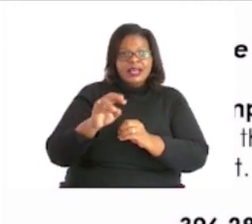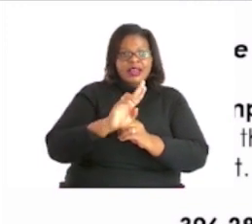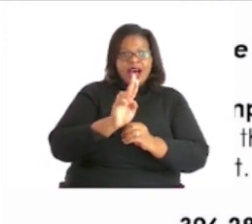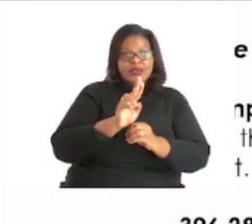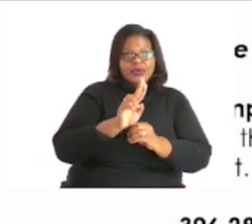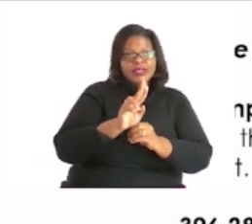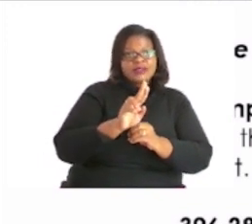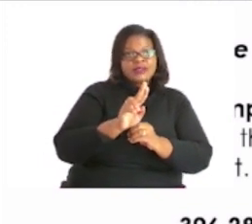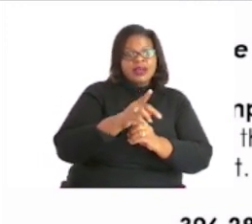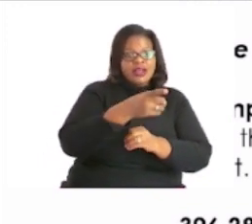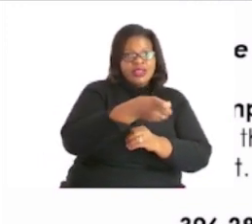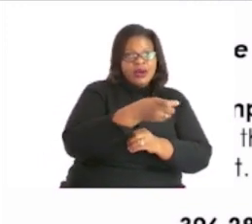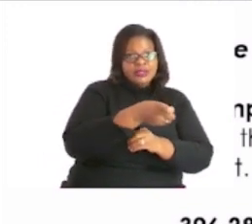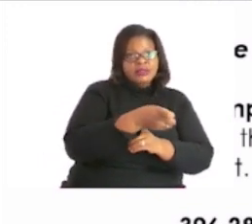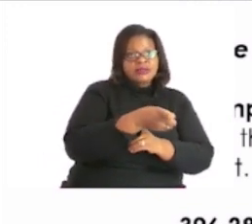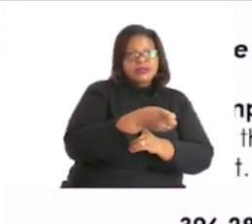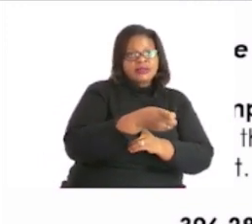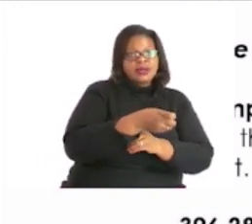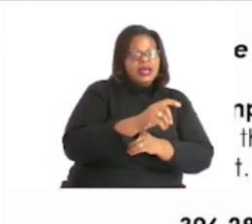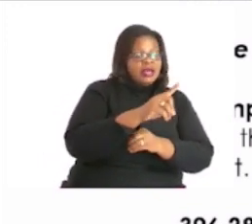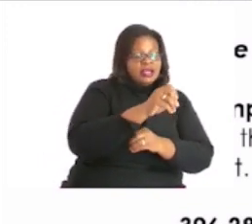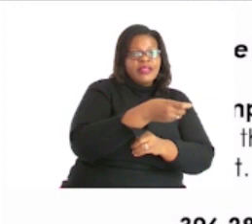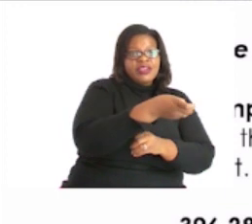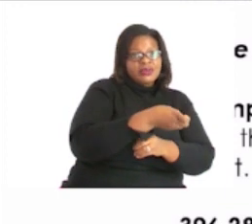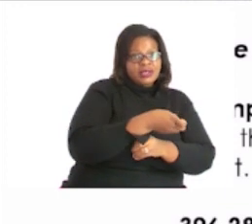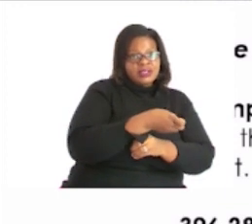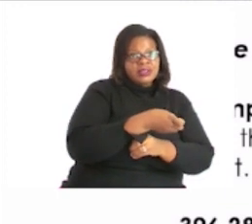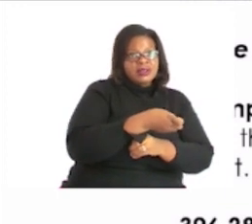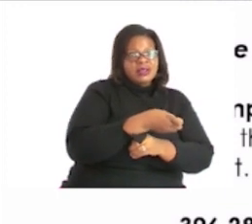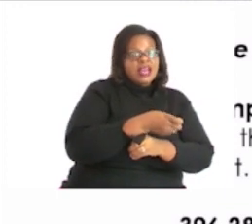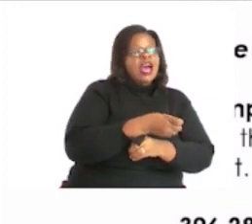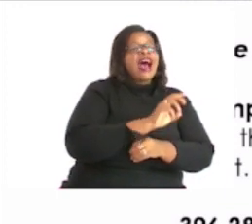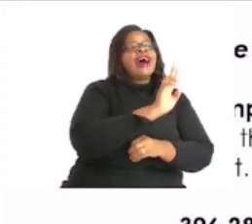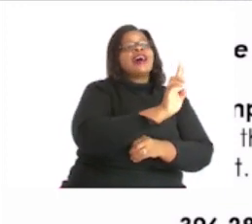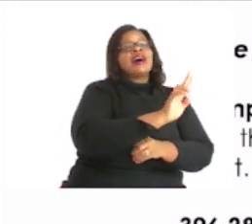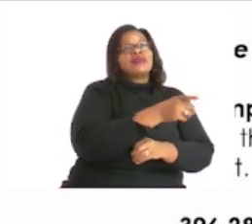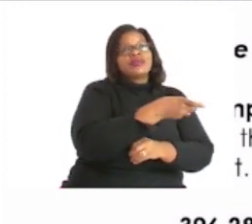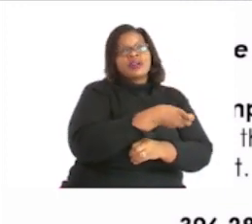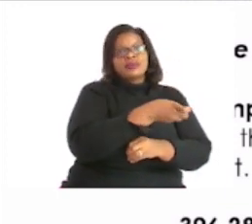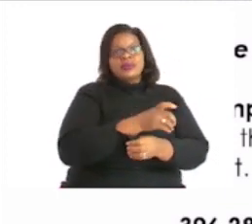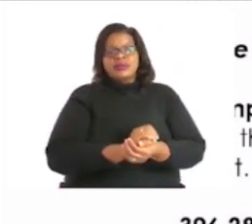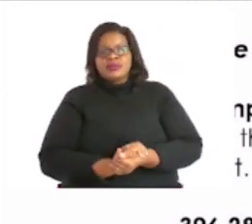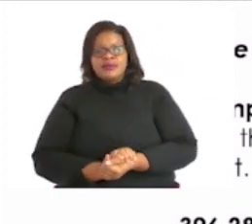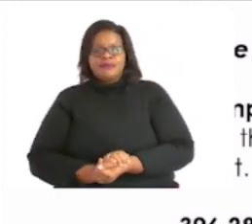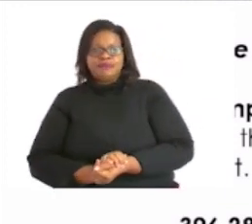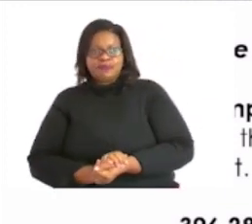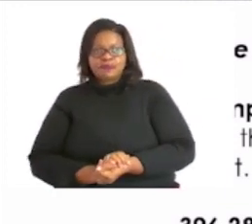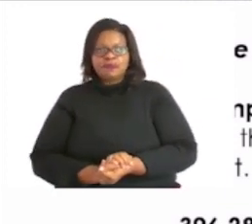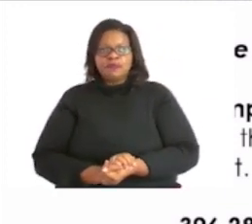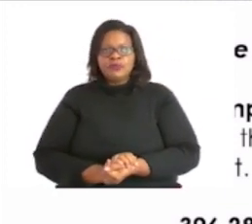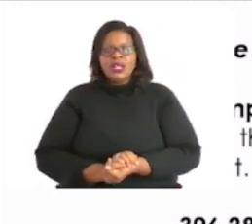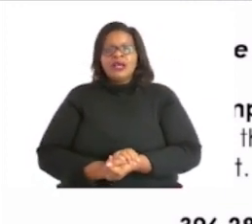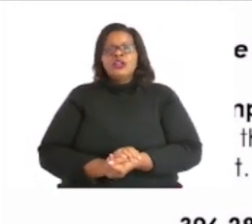hundreds, thousands, 10,000s, and 100,000. So now we know